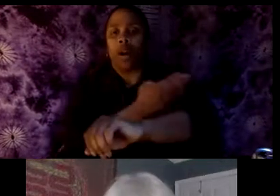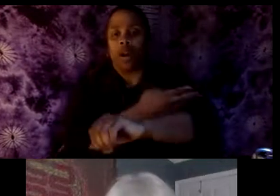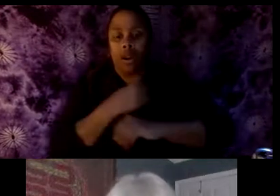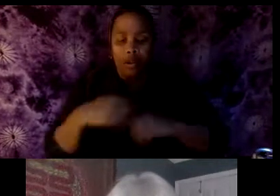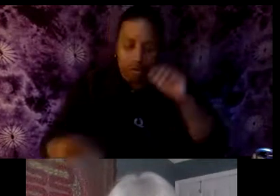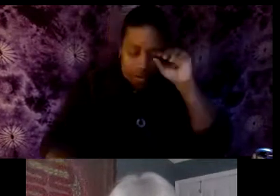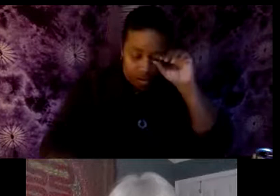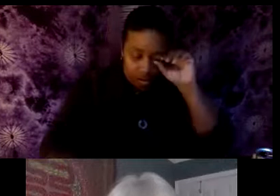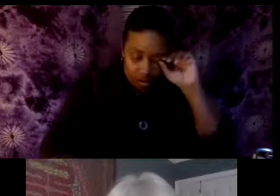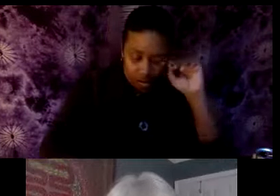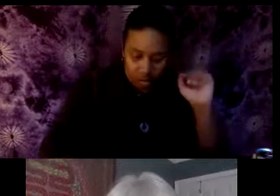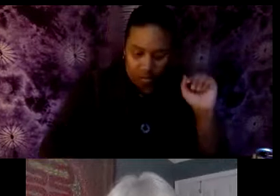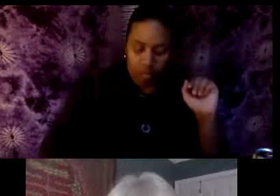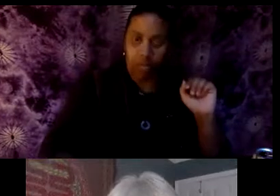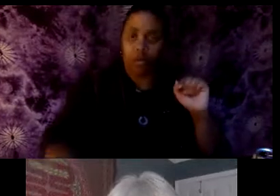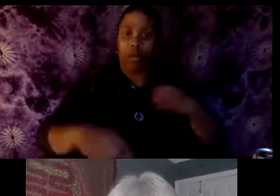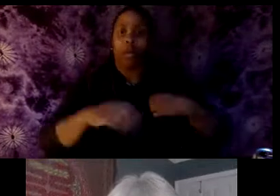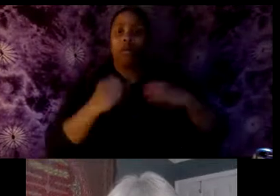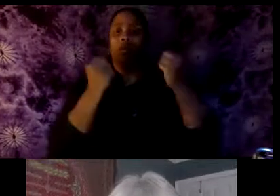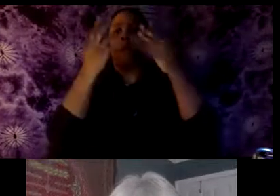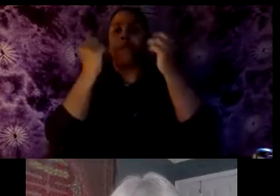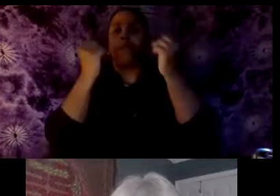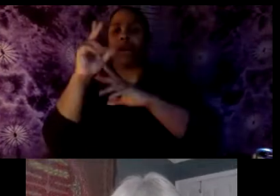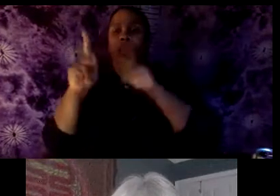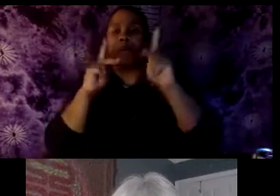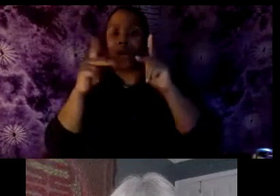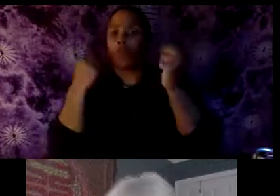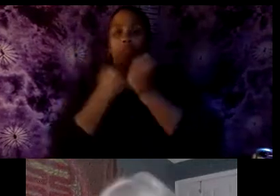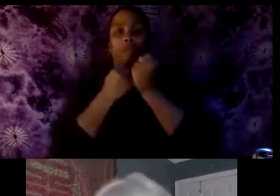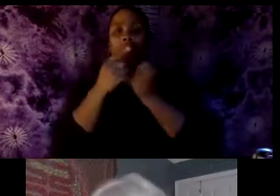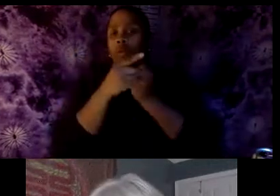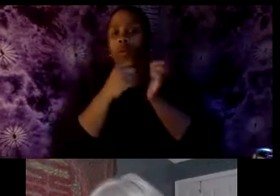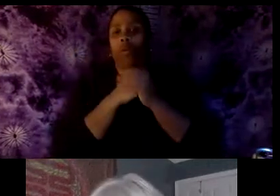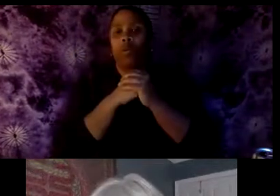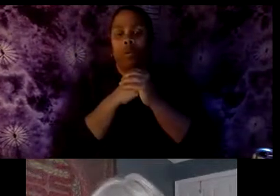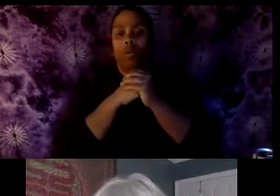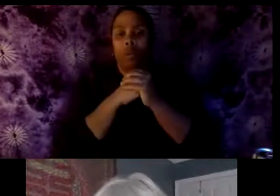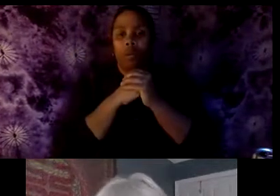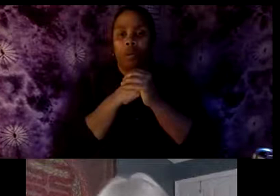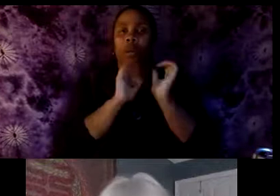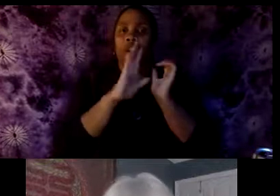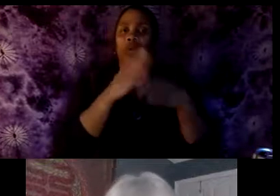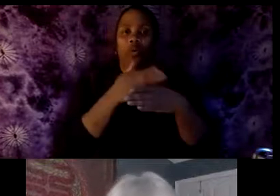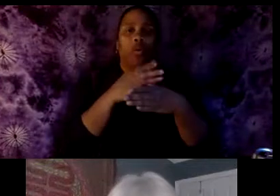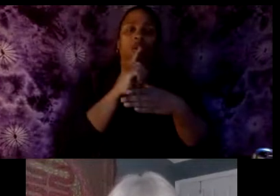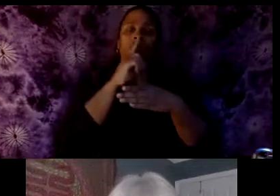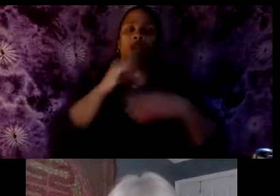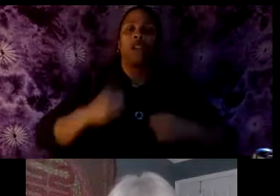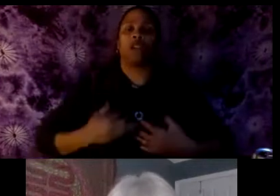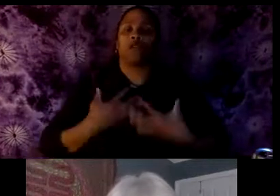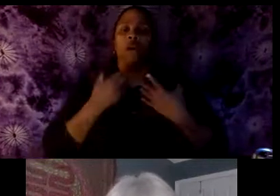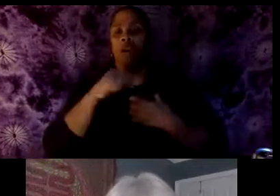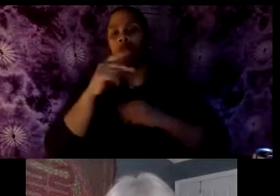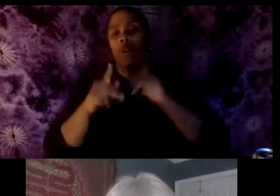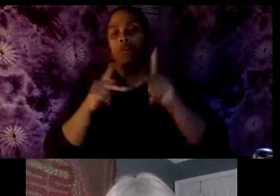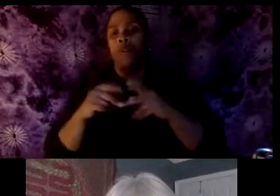Yeah. So just so many people are supportive of you and your journey, and your story's been inspirational for lots of people. And I don't know if you've seen all those in the chat, but there are